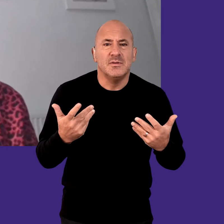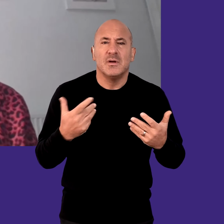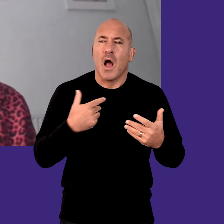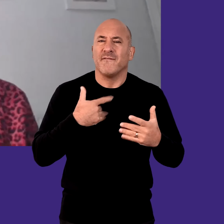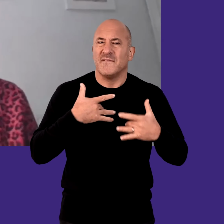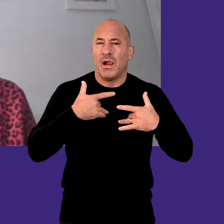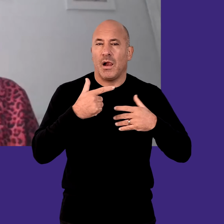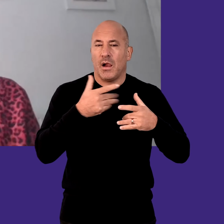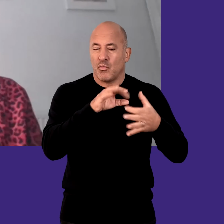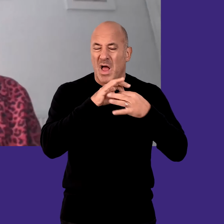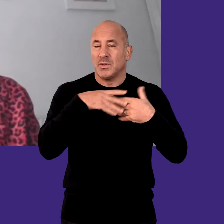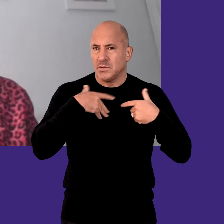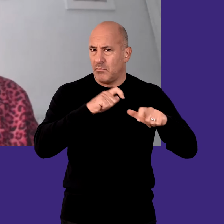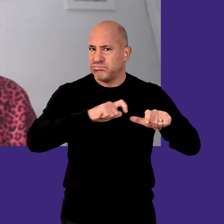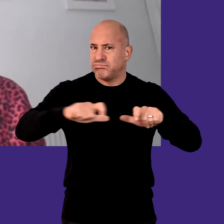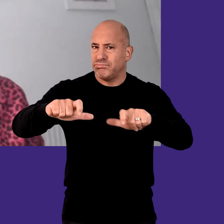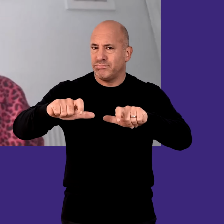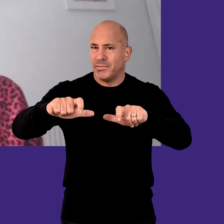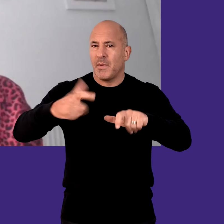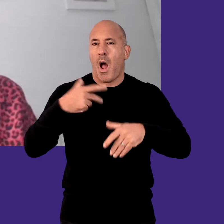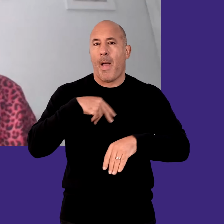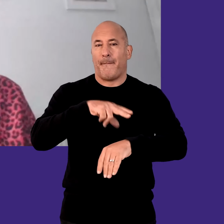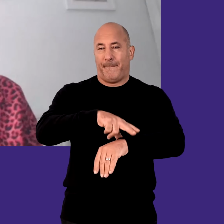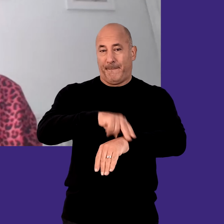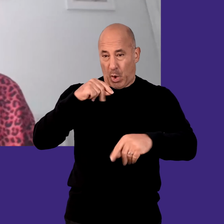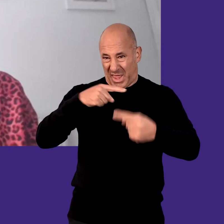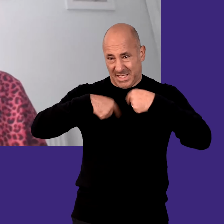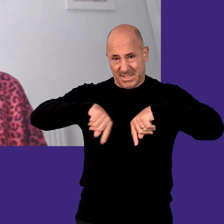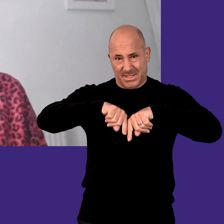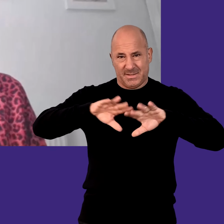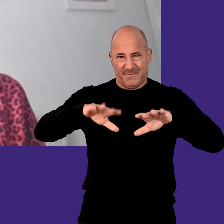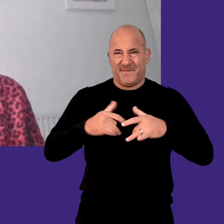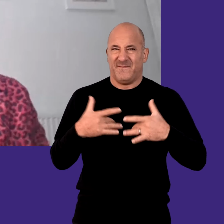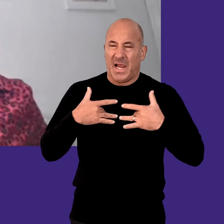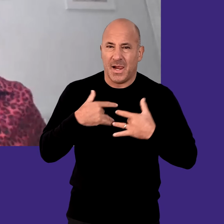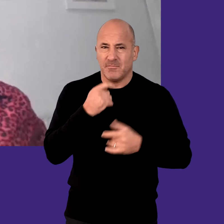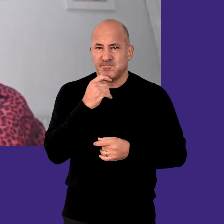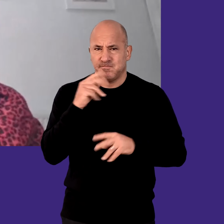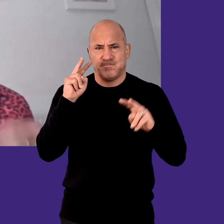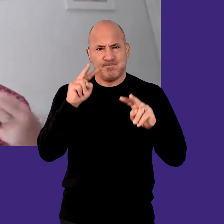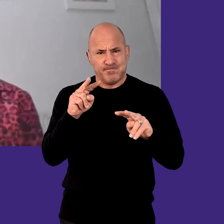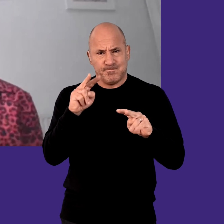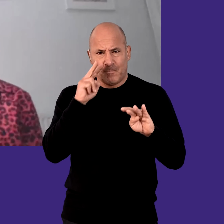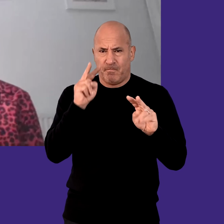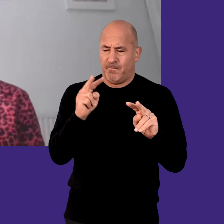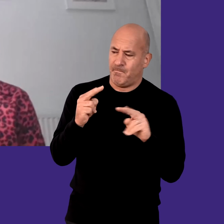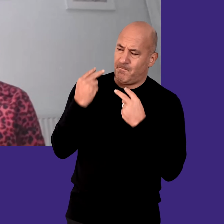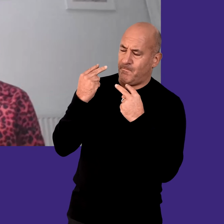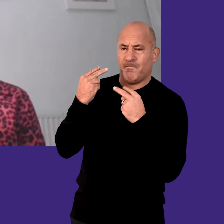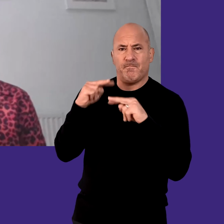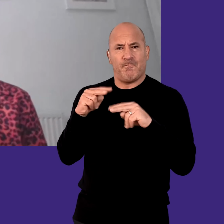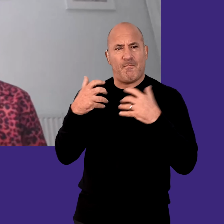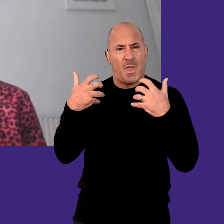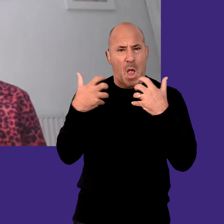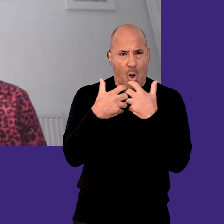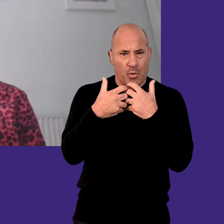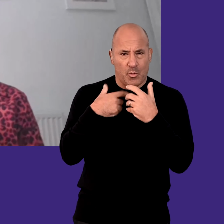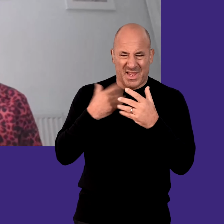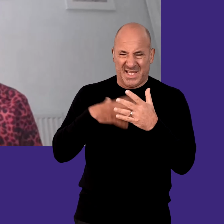I think we have maintained a lot of those relationships, but as the police, I think we